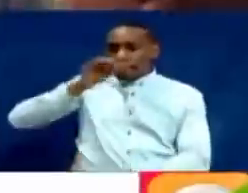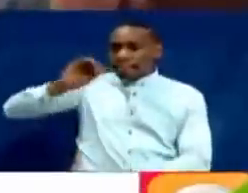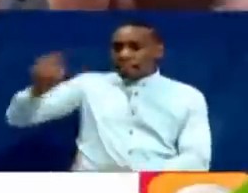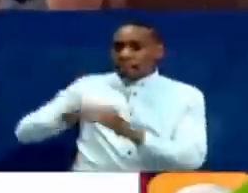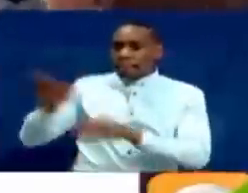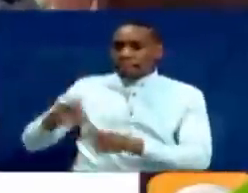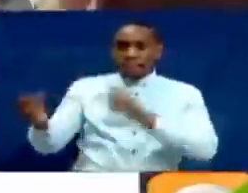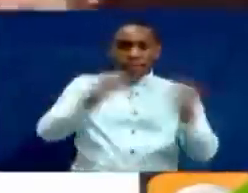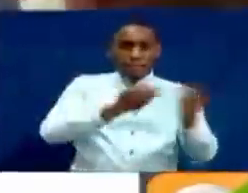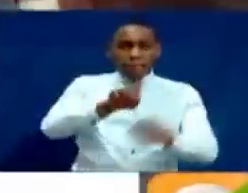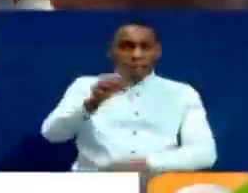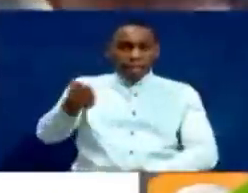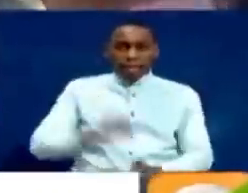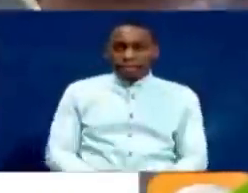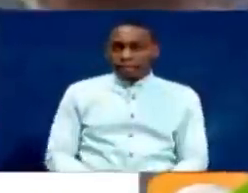clashed.